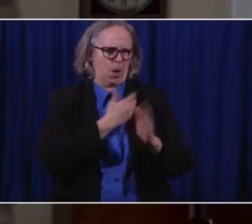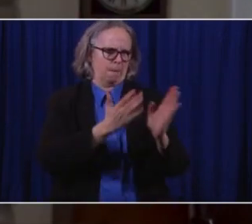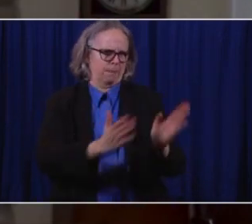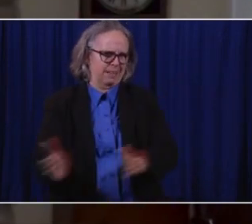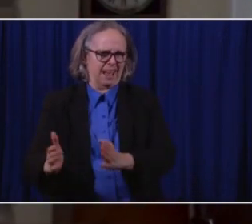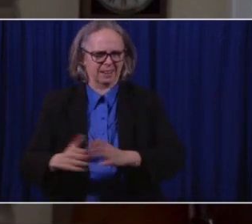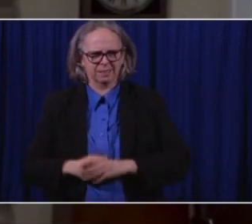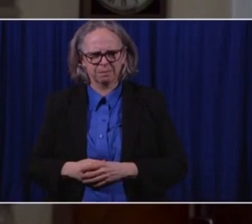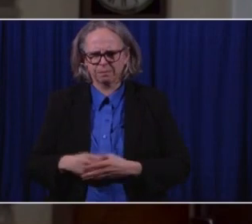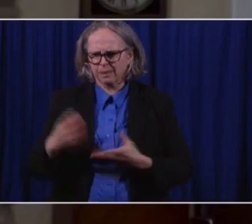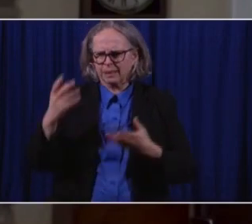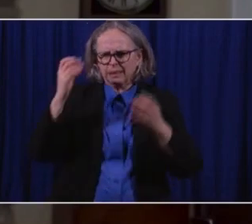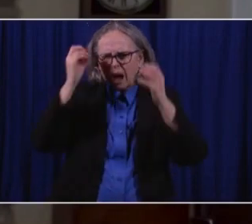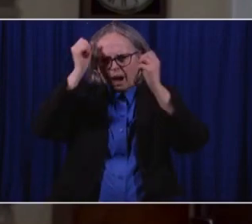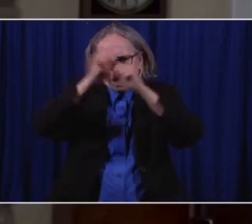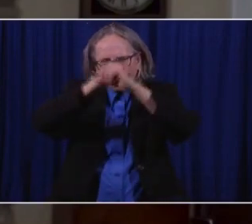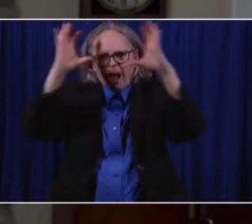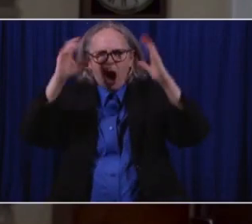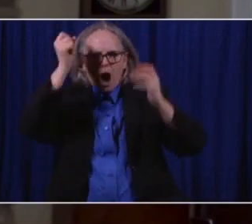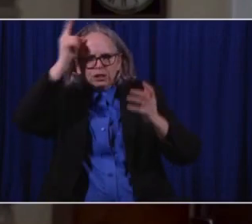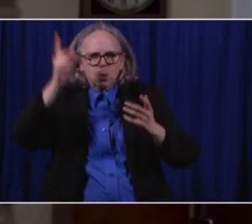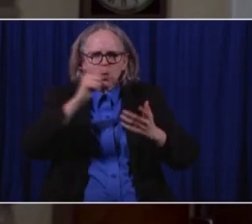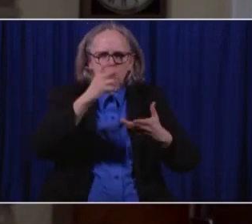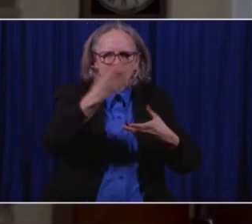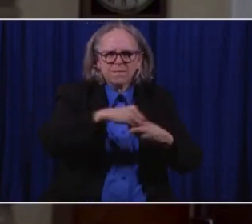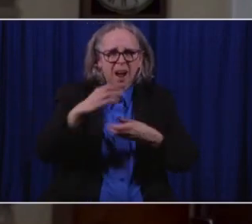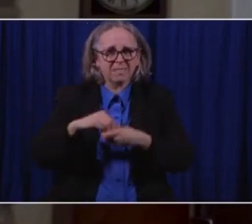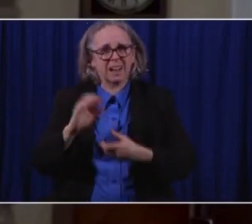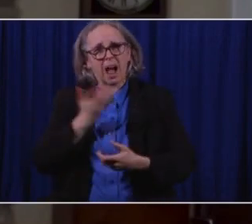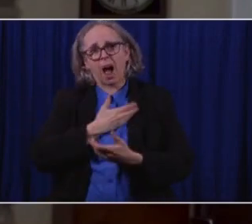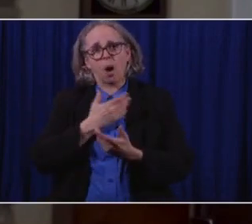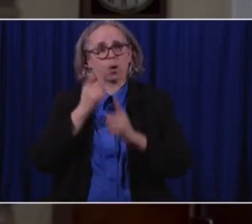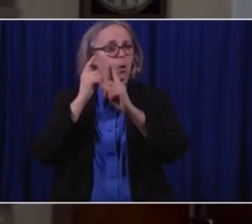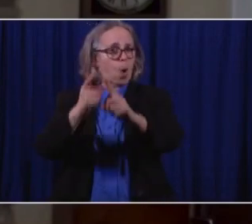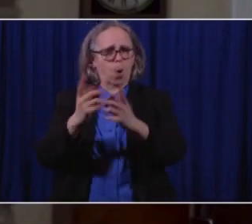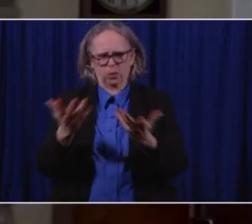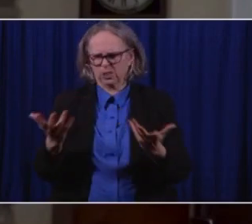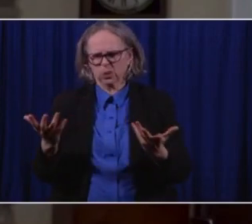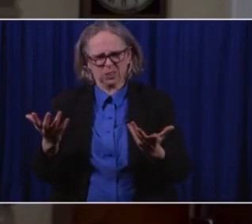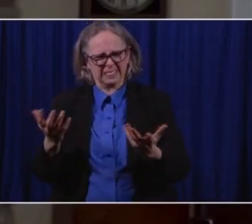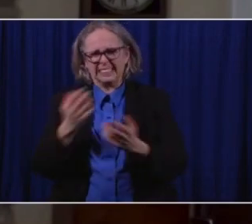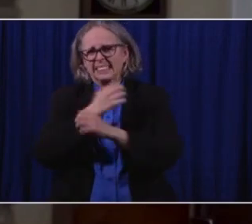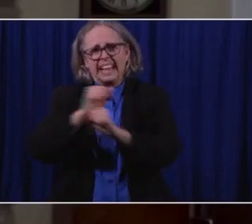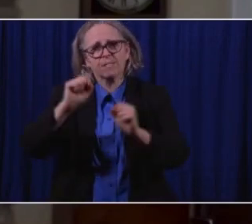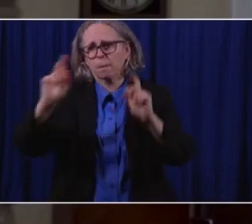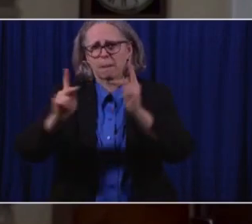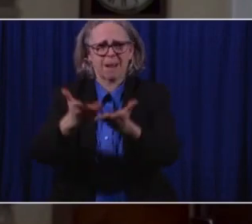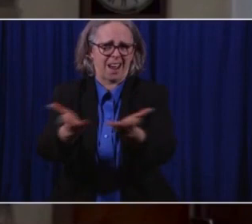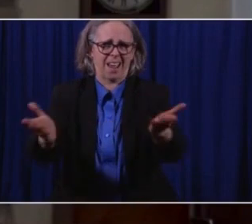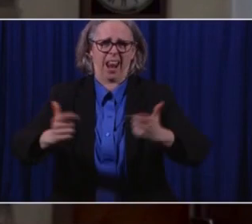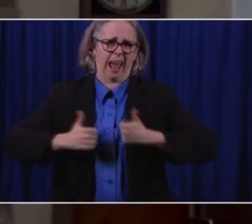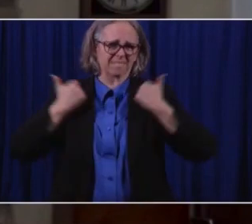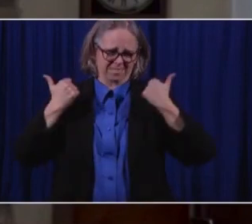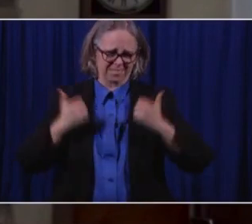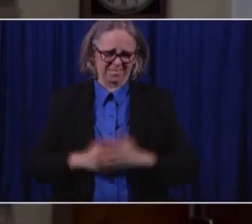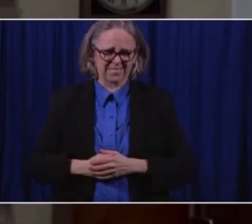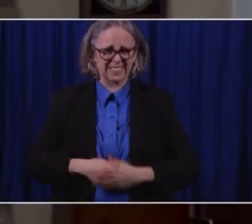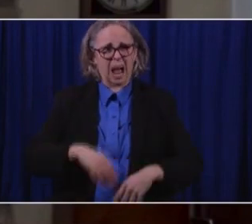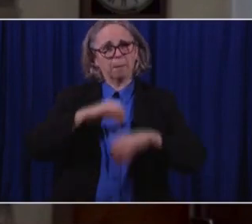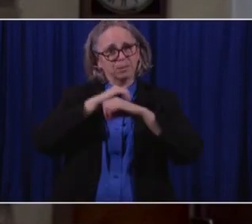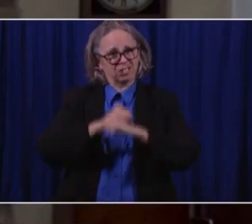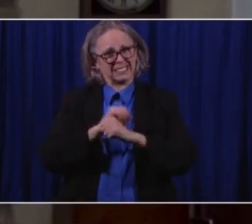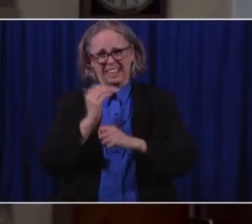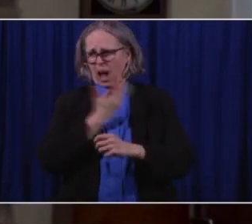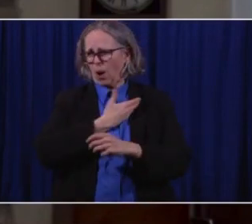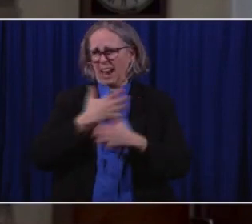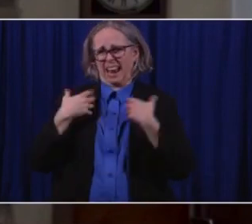doing. But again, the goals are clear. Number one, most important thing is to protect lives. Number two, protect our healthcare workers who are protecting us